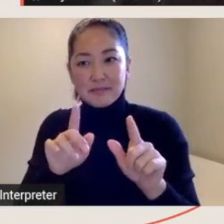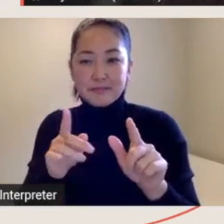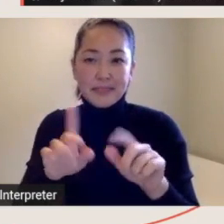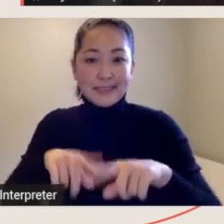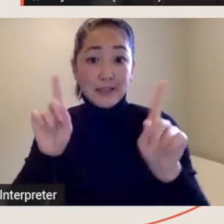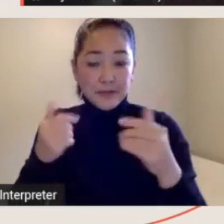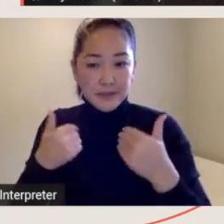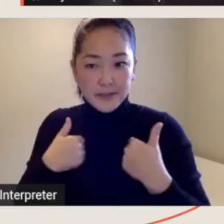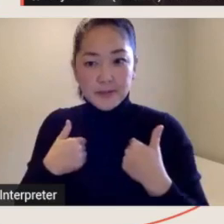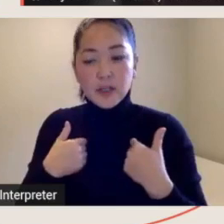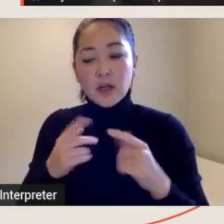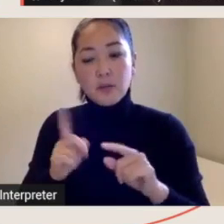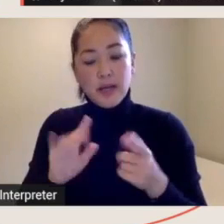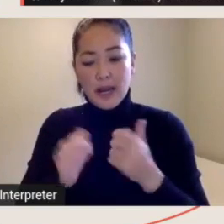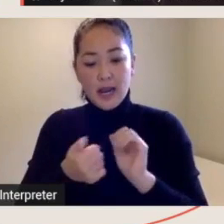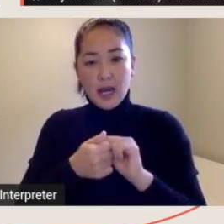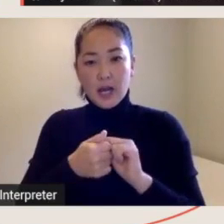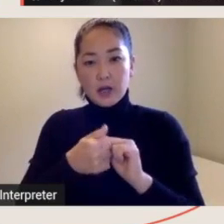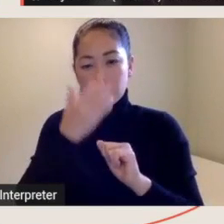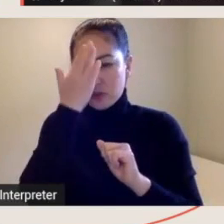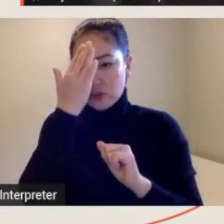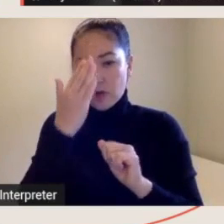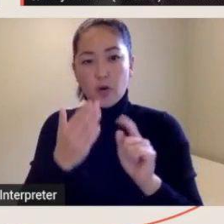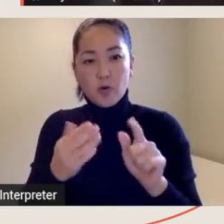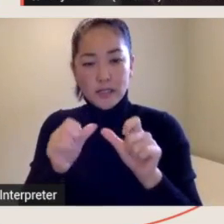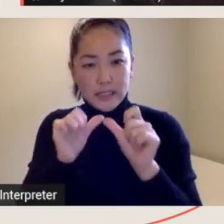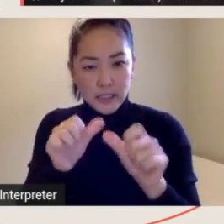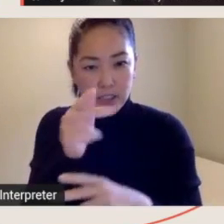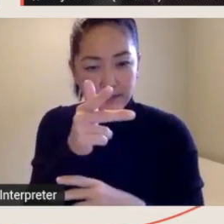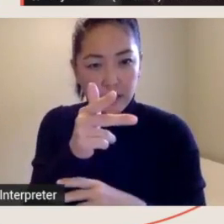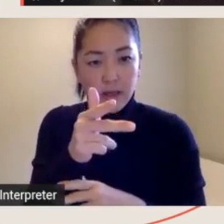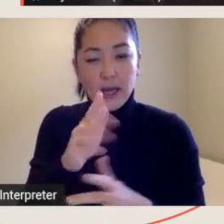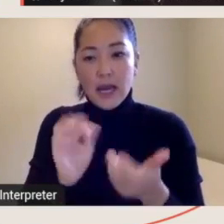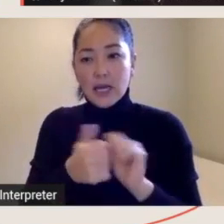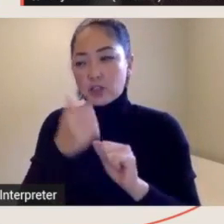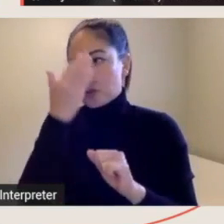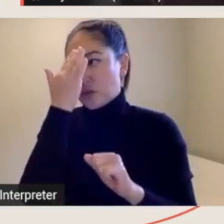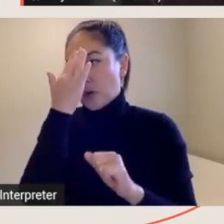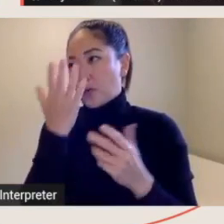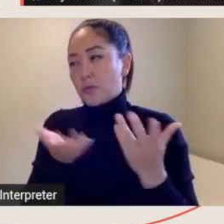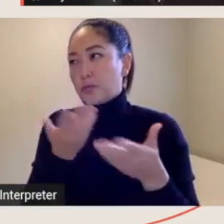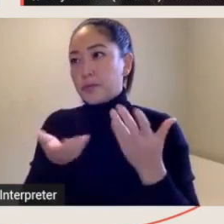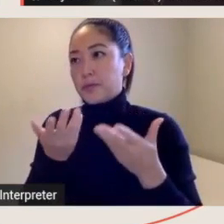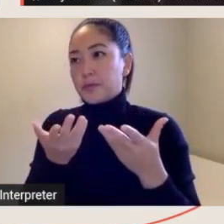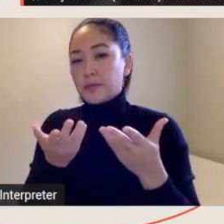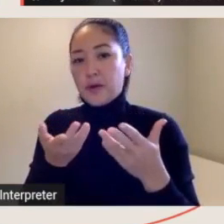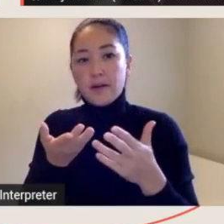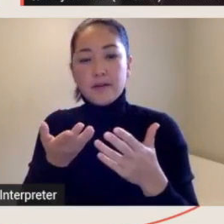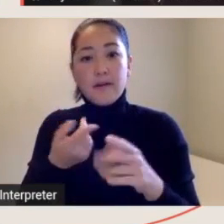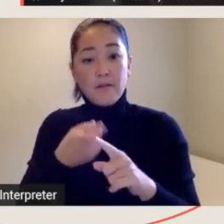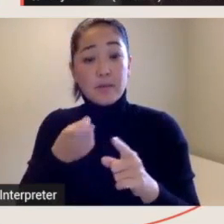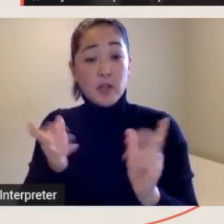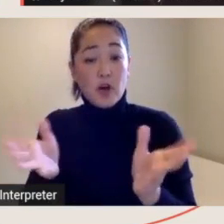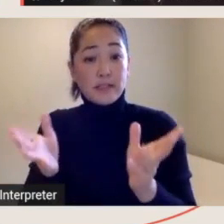sort of in the moment were able to know to continue filming, or to, you know, if how much did you know of conversations,